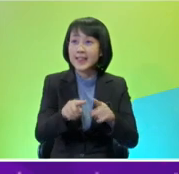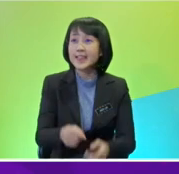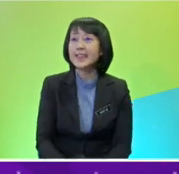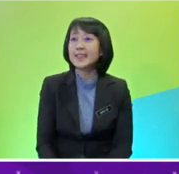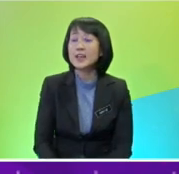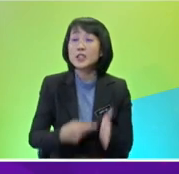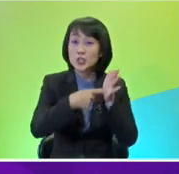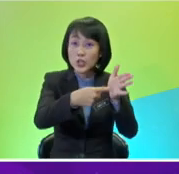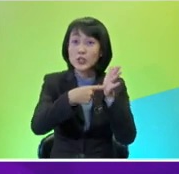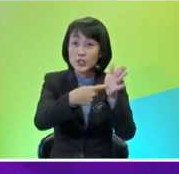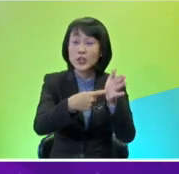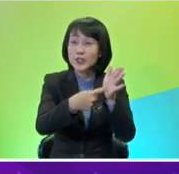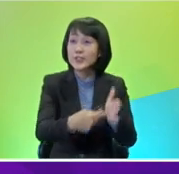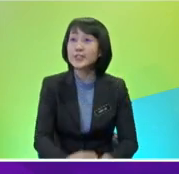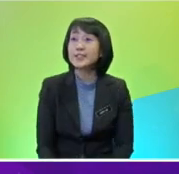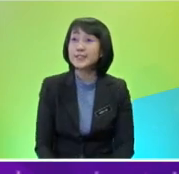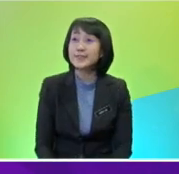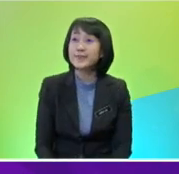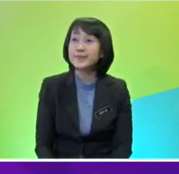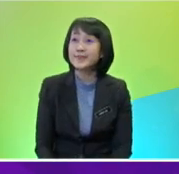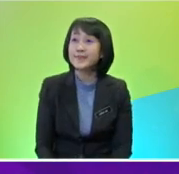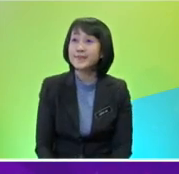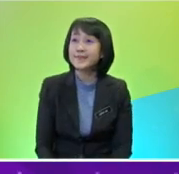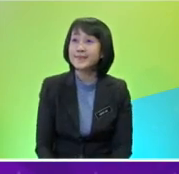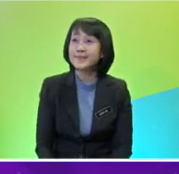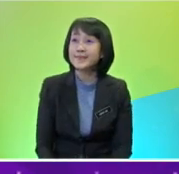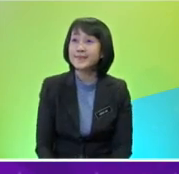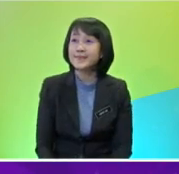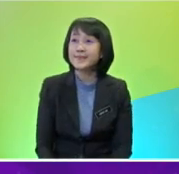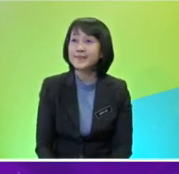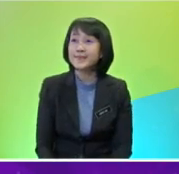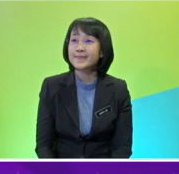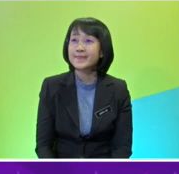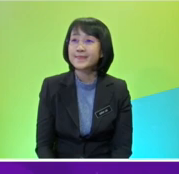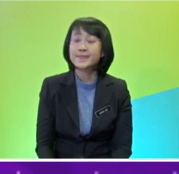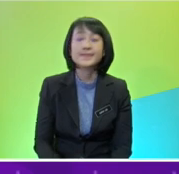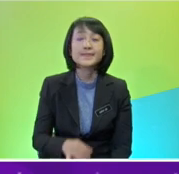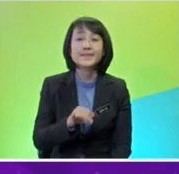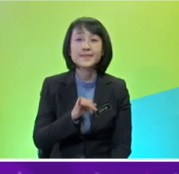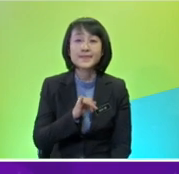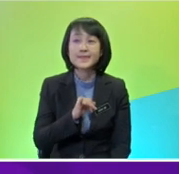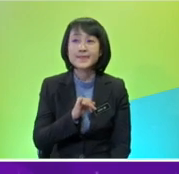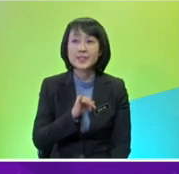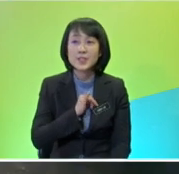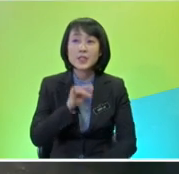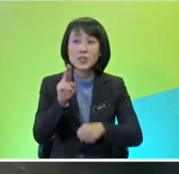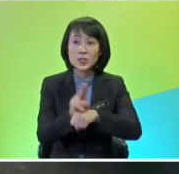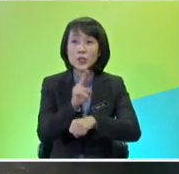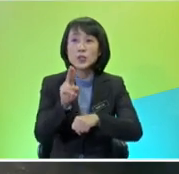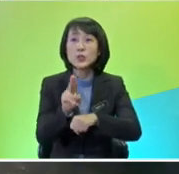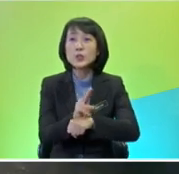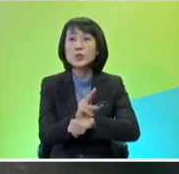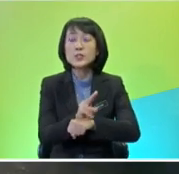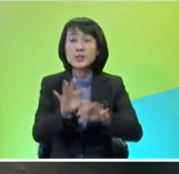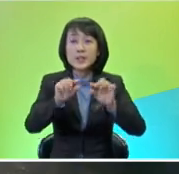there show, it is. Show to the camera. Yes. Okay. Okay, so I'm going to use the lyrics from the